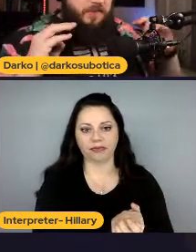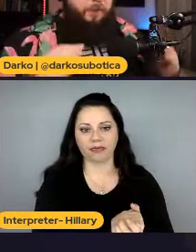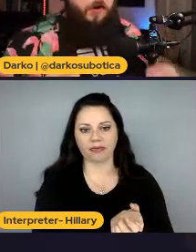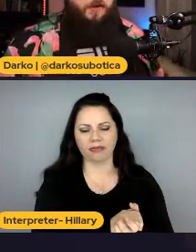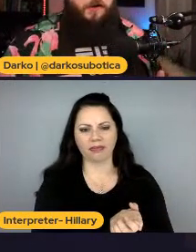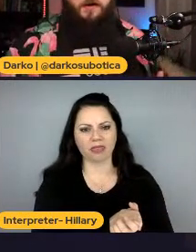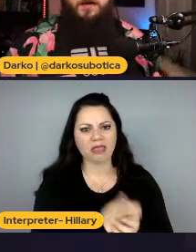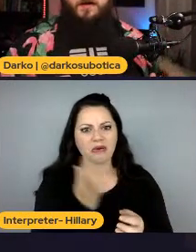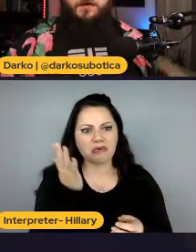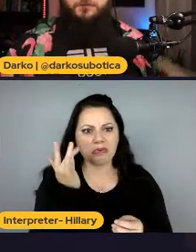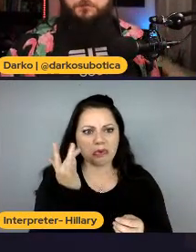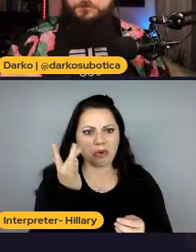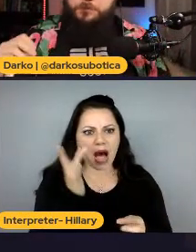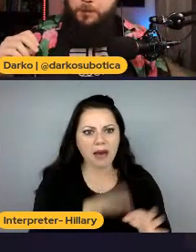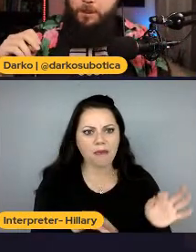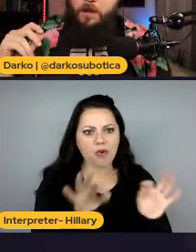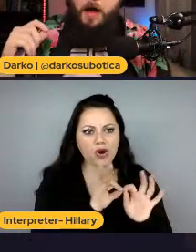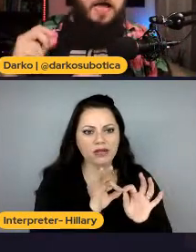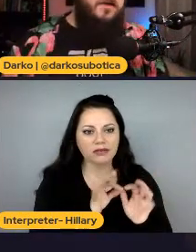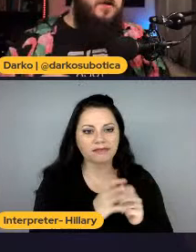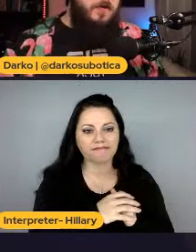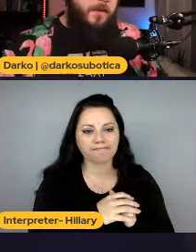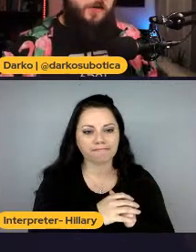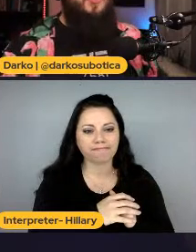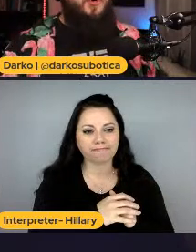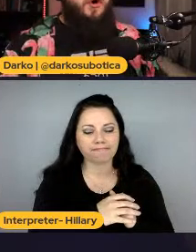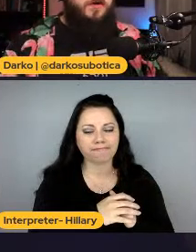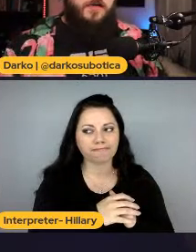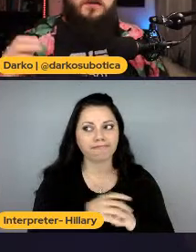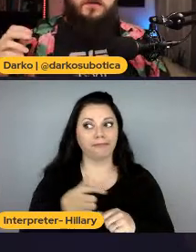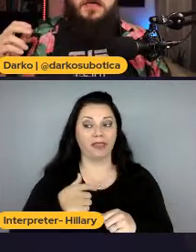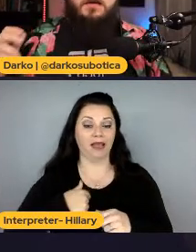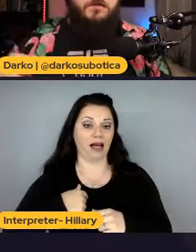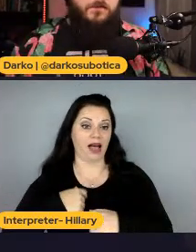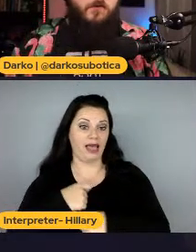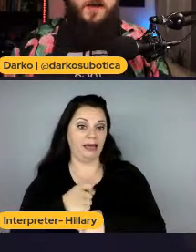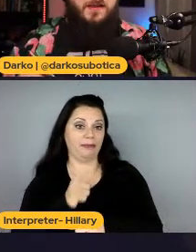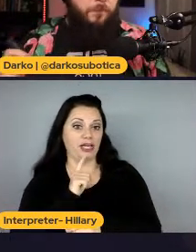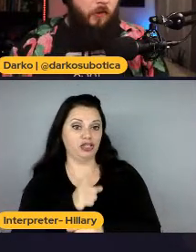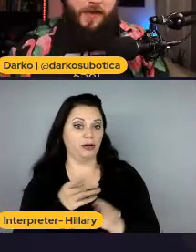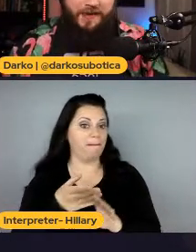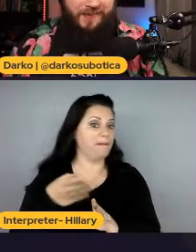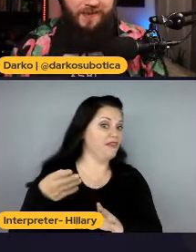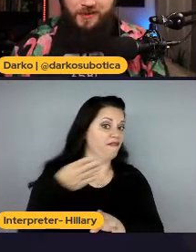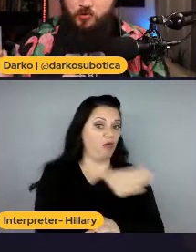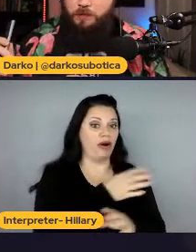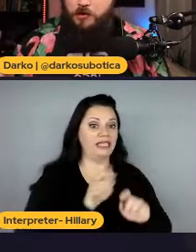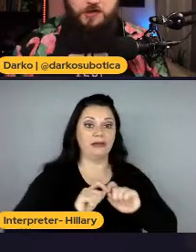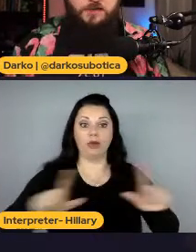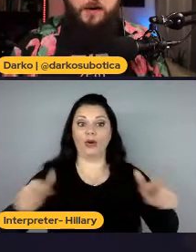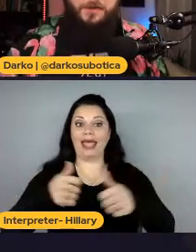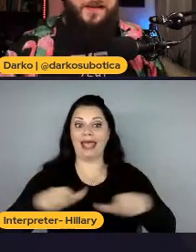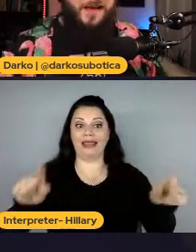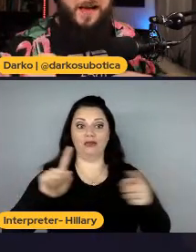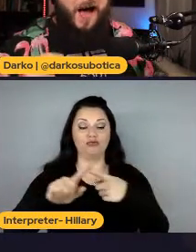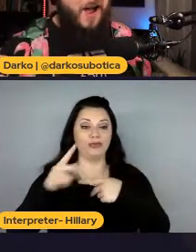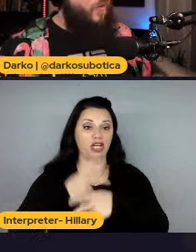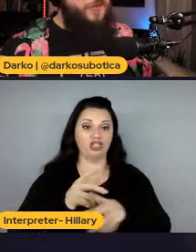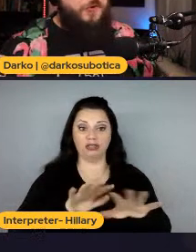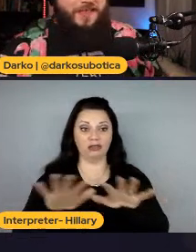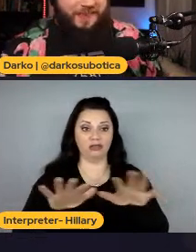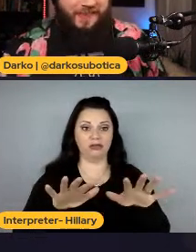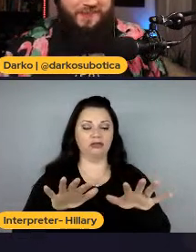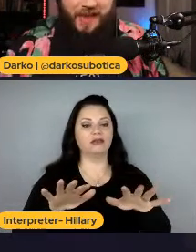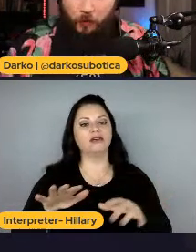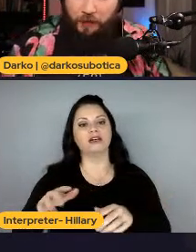is all of this important? I've actually made sure that even before I deploy anything into a production environment, I